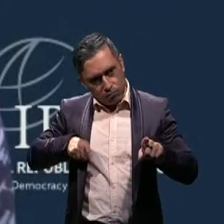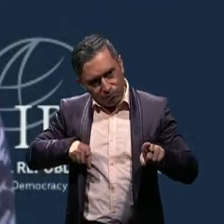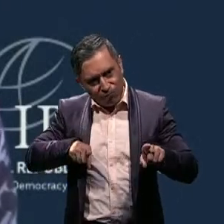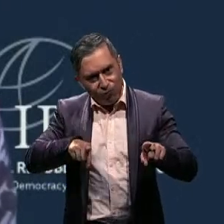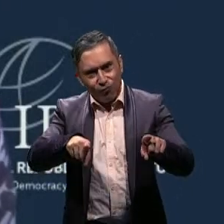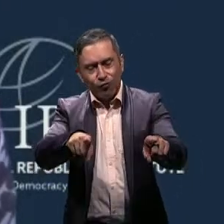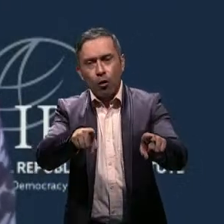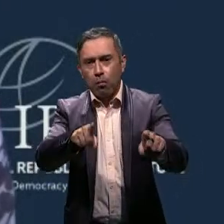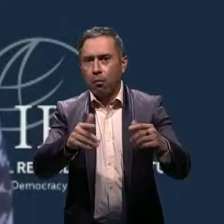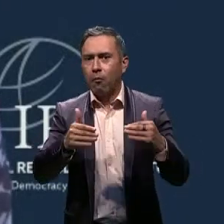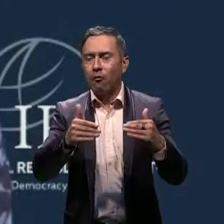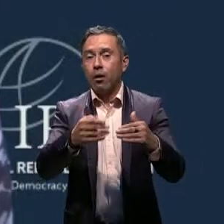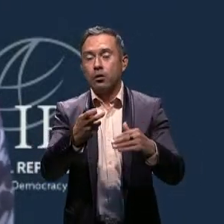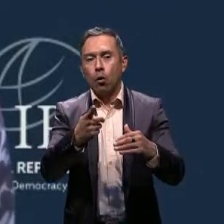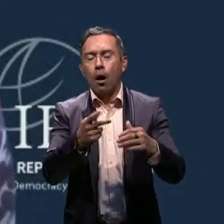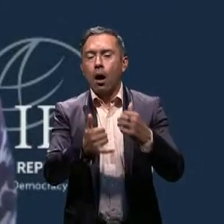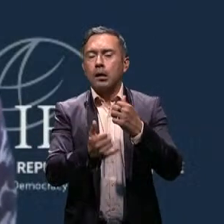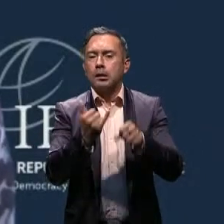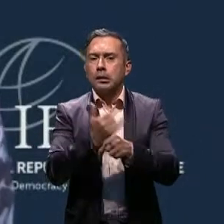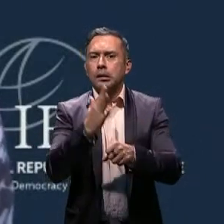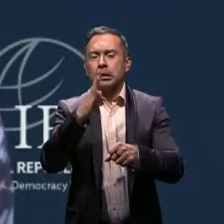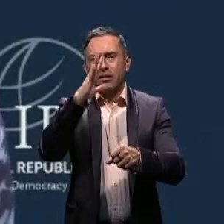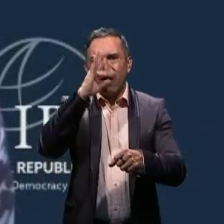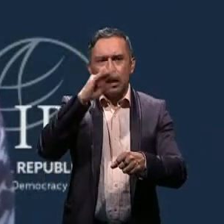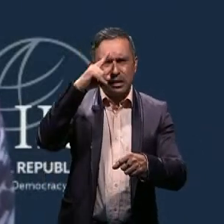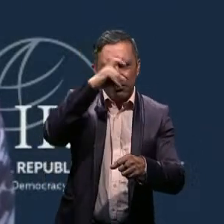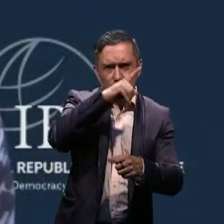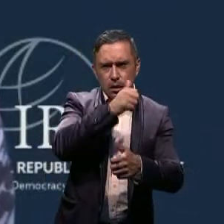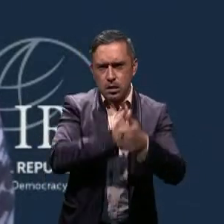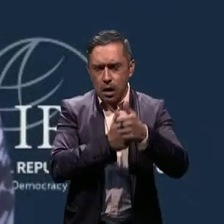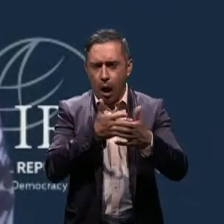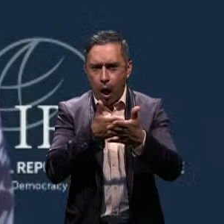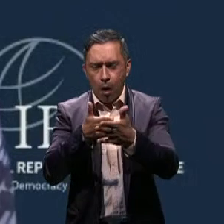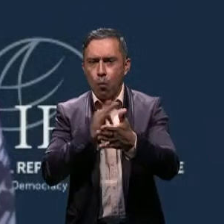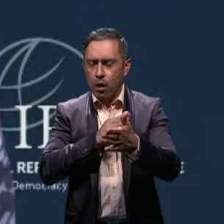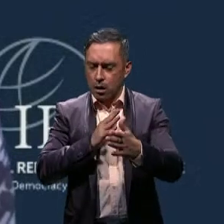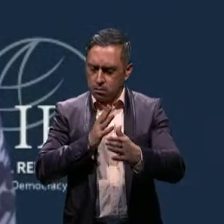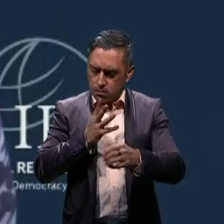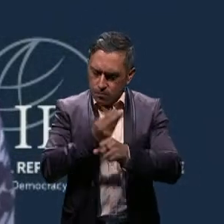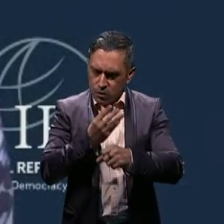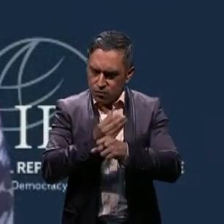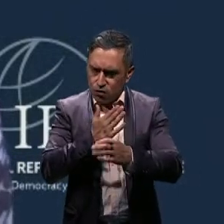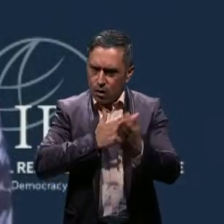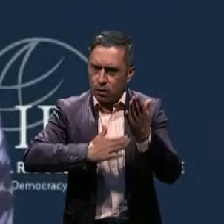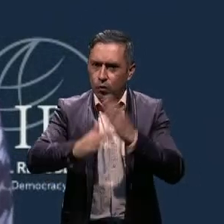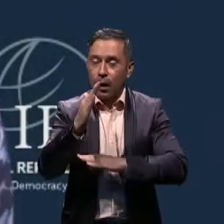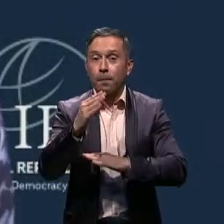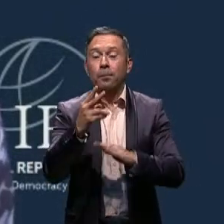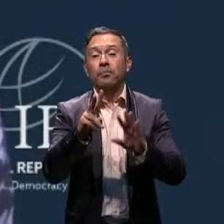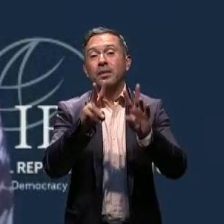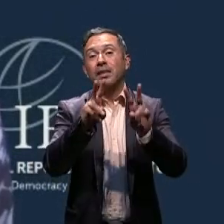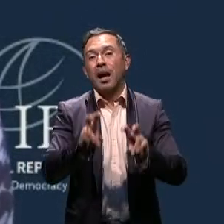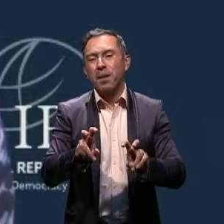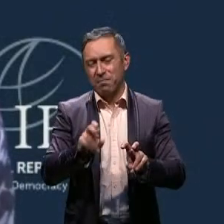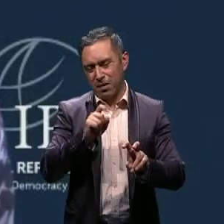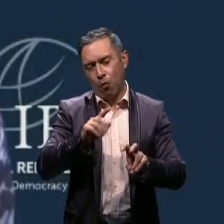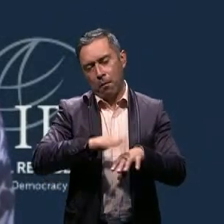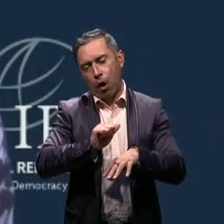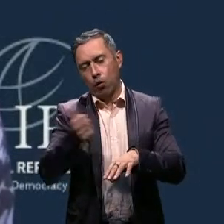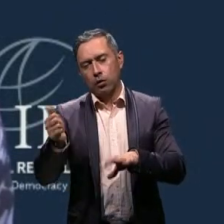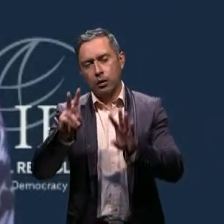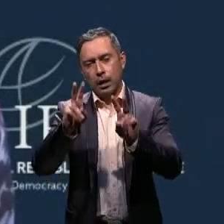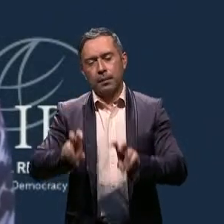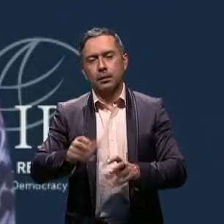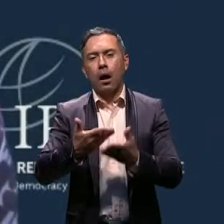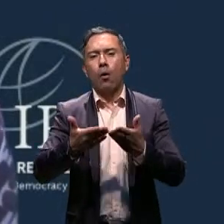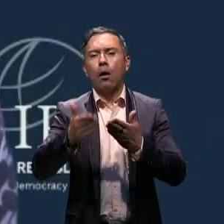that they have to be avant-garde in order to fight with all these challenges. So these and other topics that are quite important have been